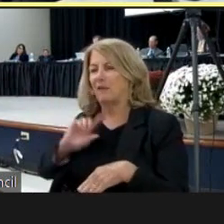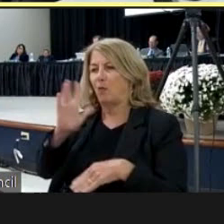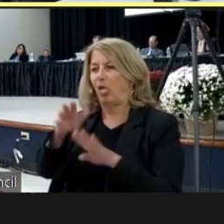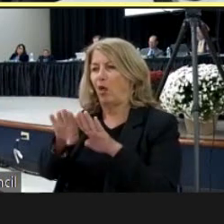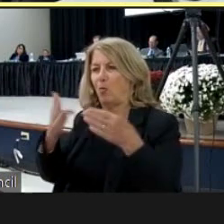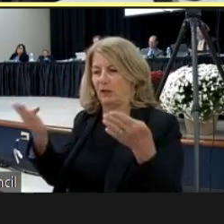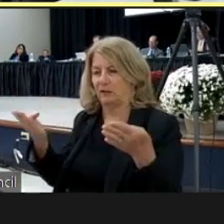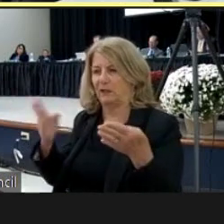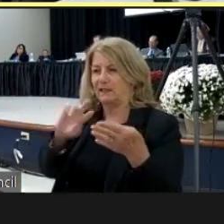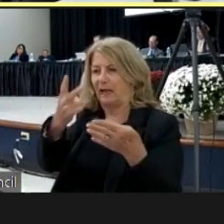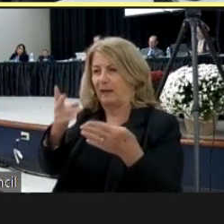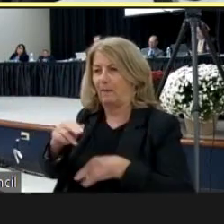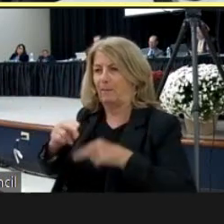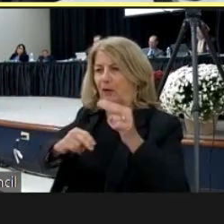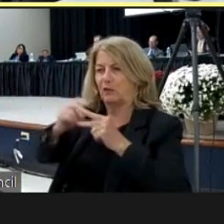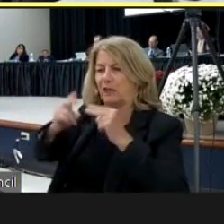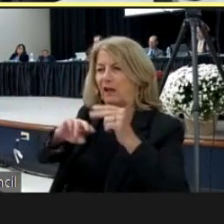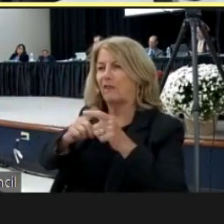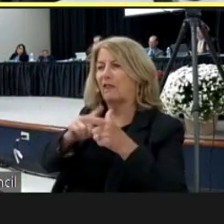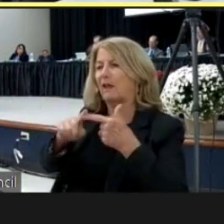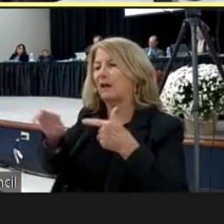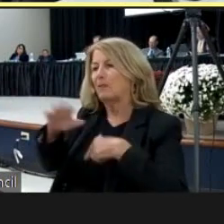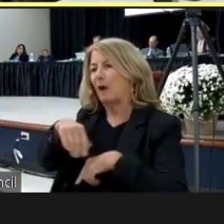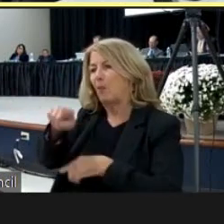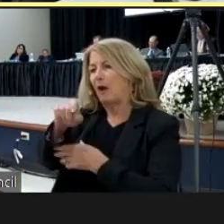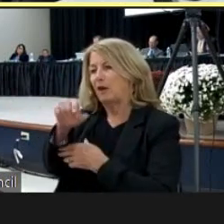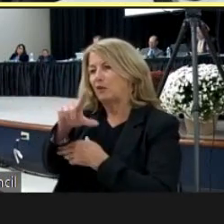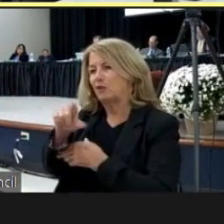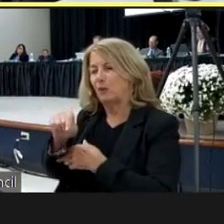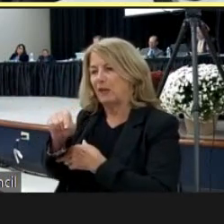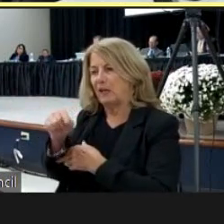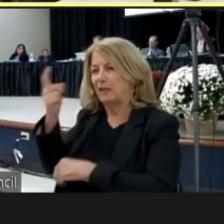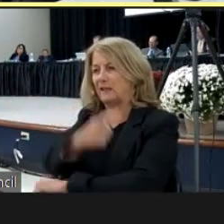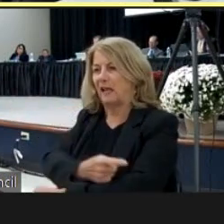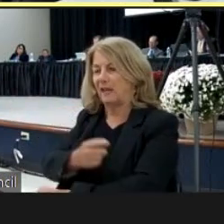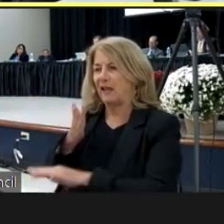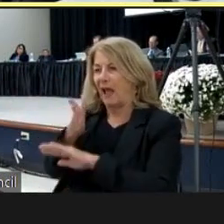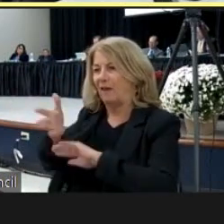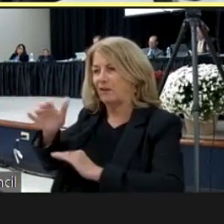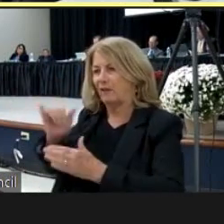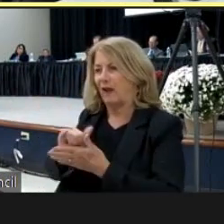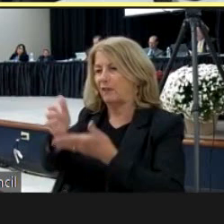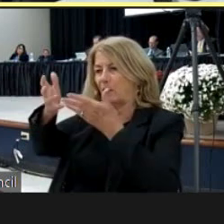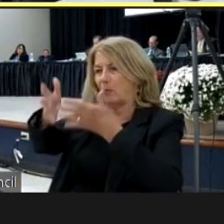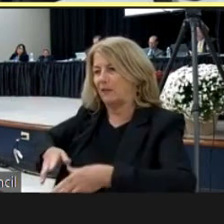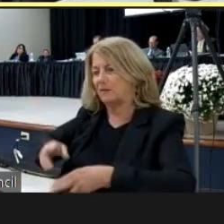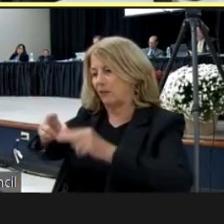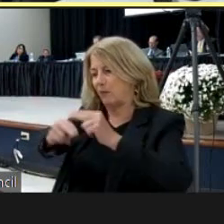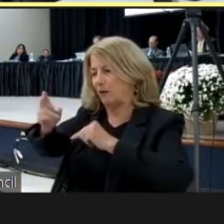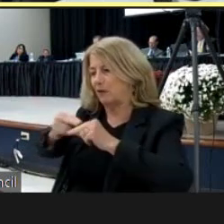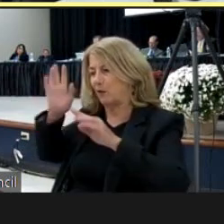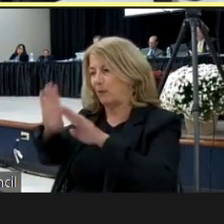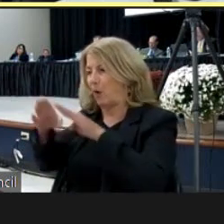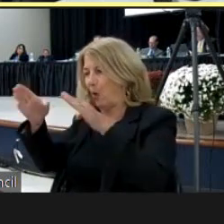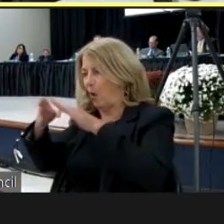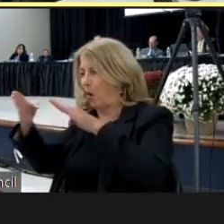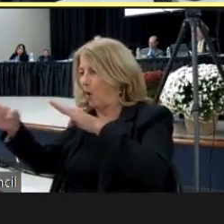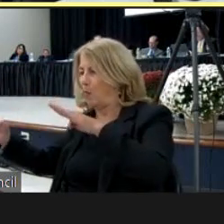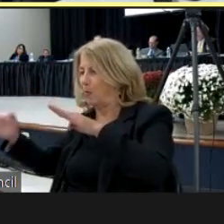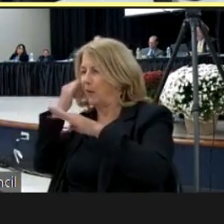And then about 120 days thereafter, the rest of the buildings would open again, assuming the infrastructure gets completed in the timeframe.